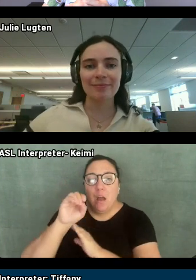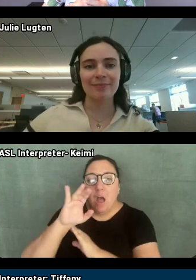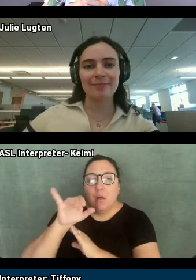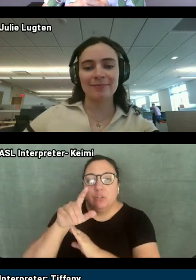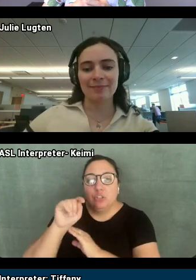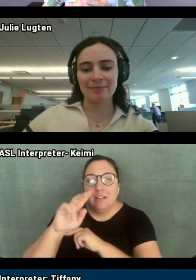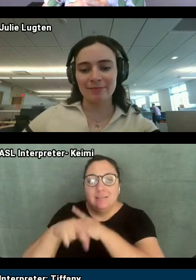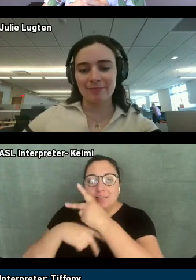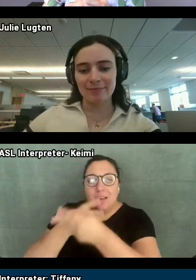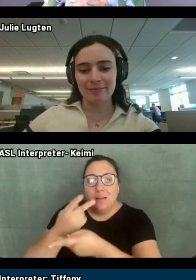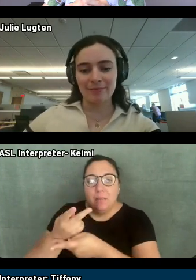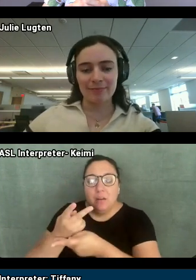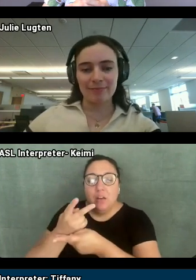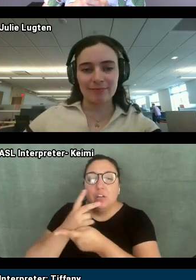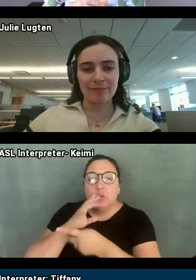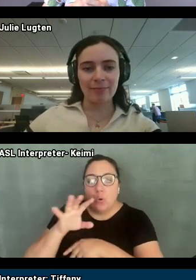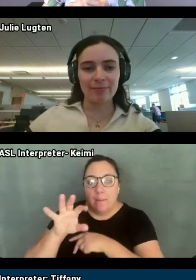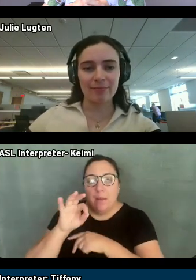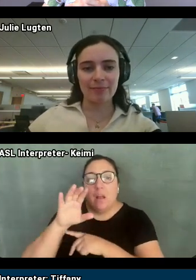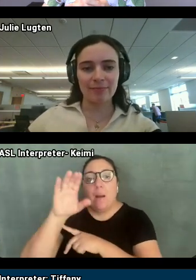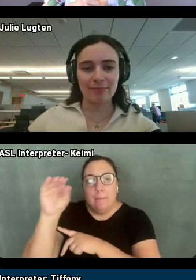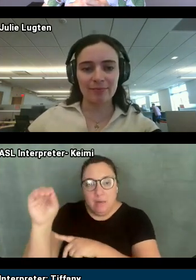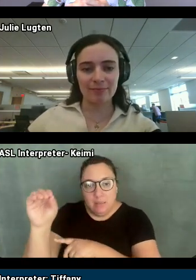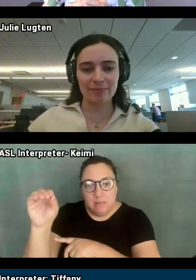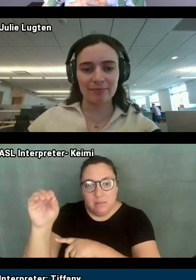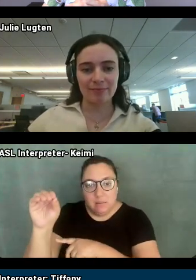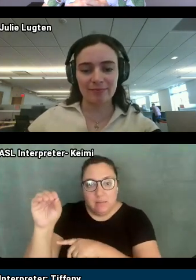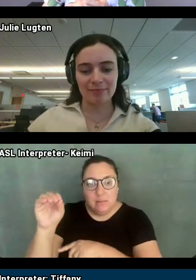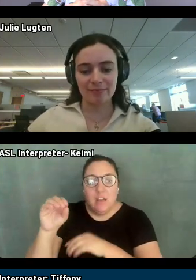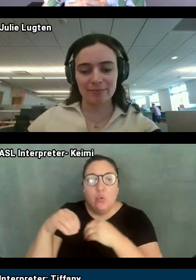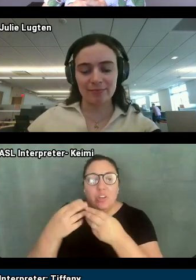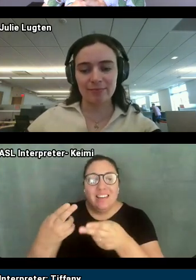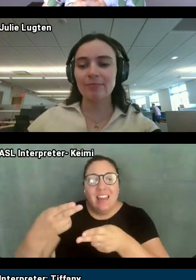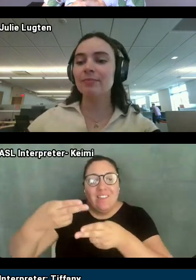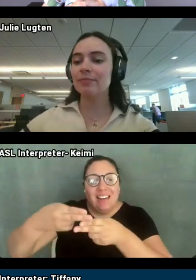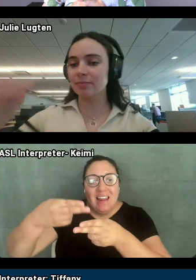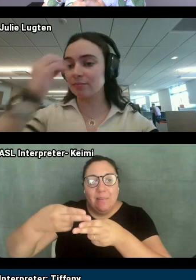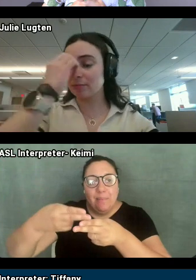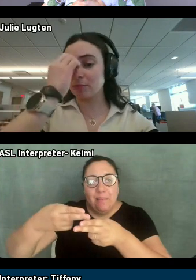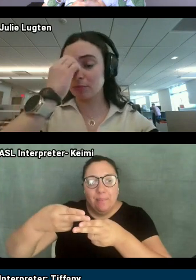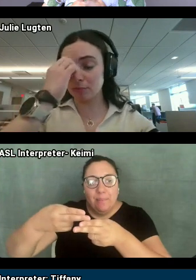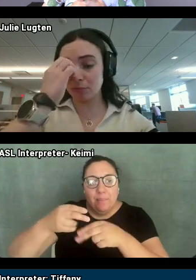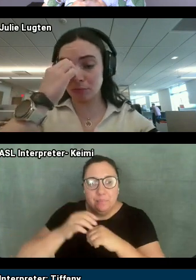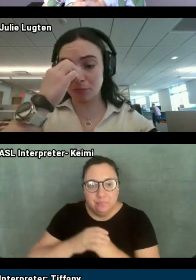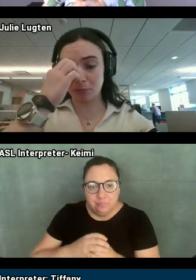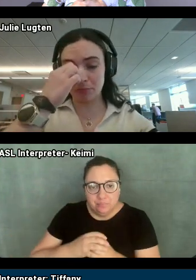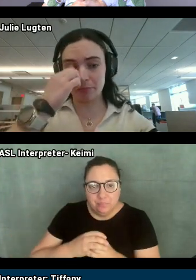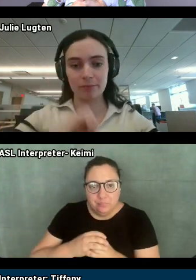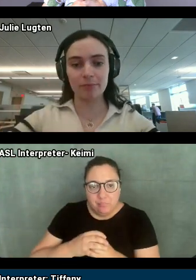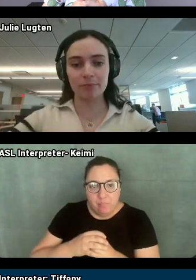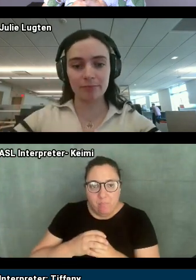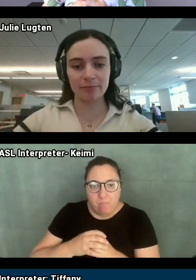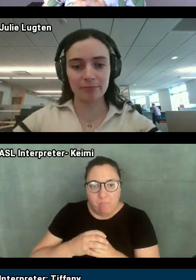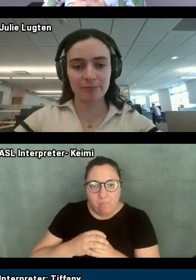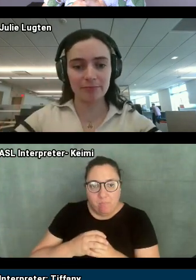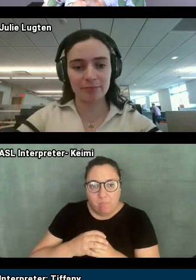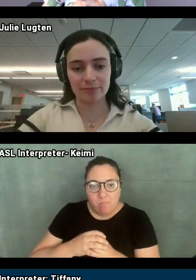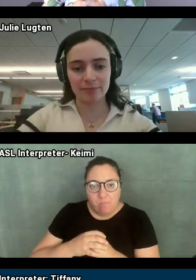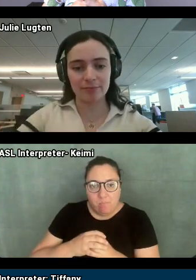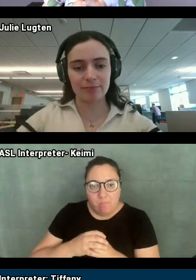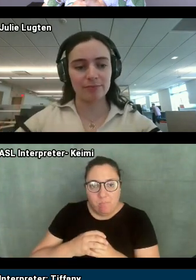this one, I did companies. We can give a name to our statistic. So that will show